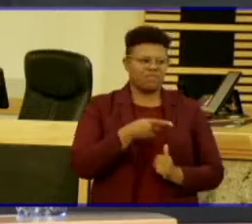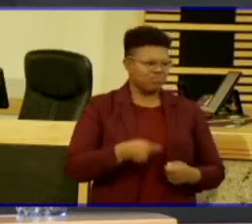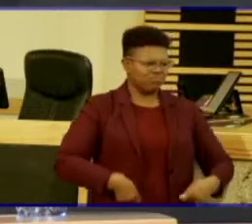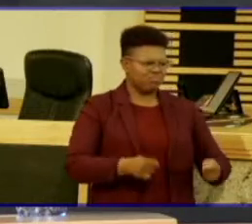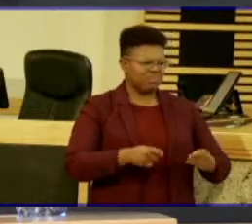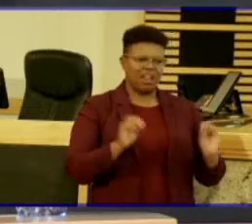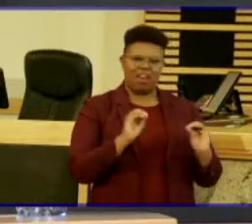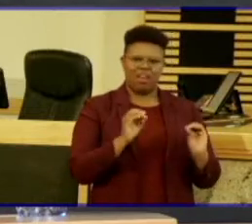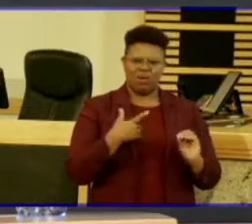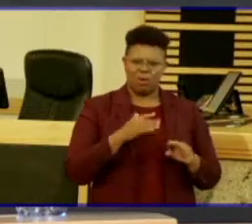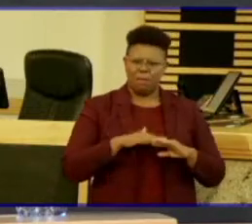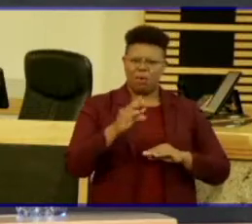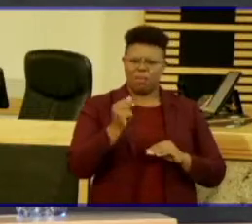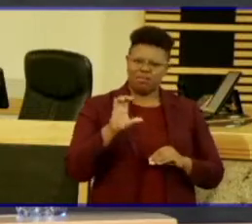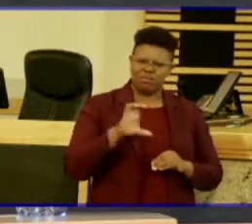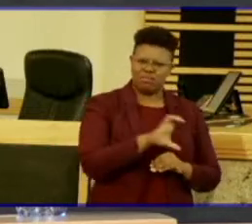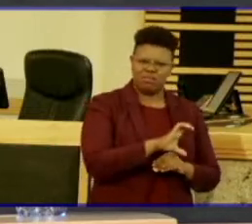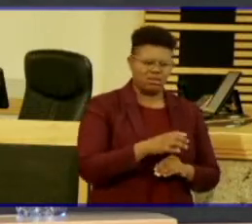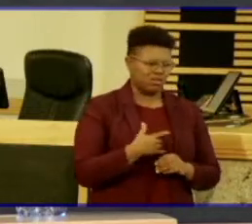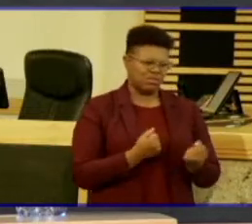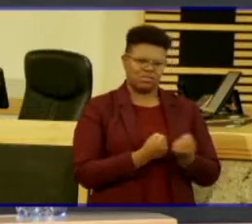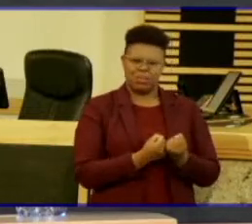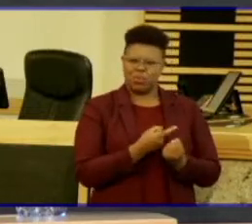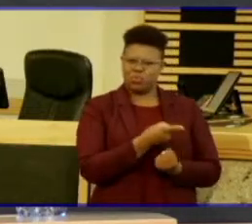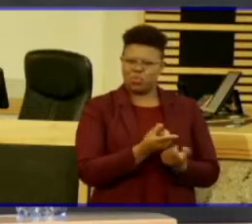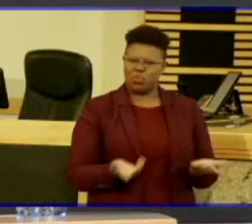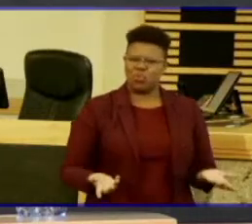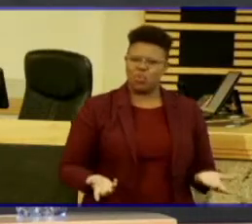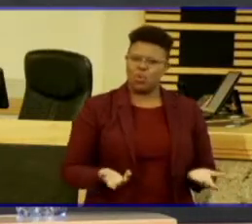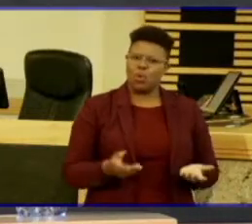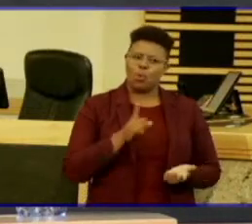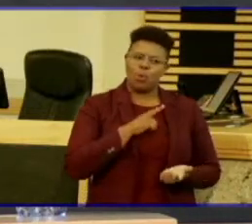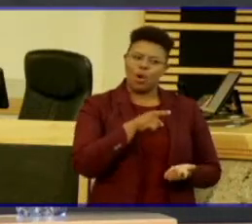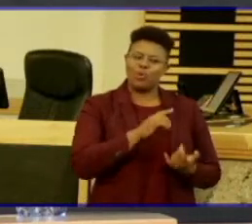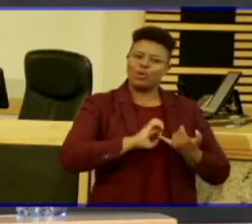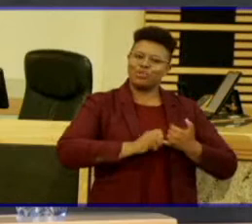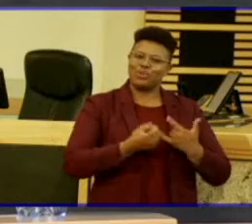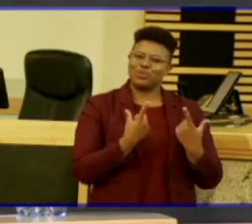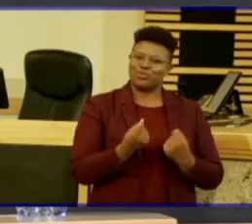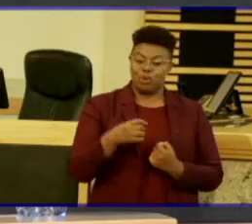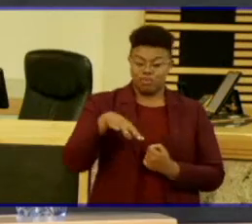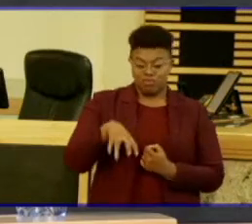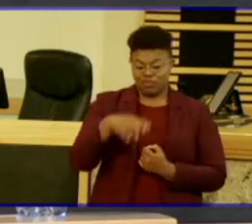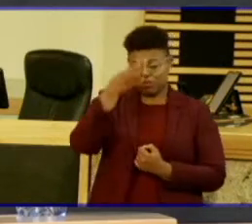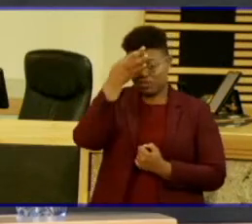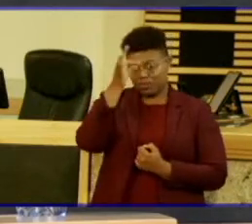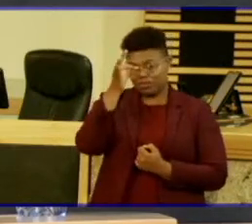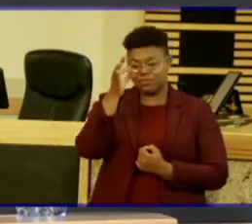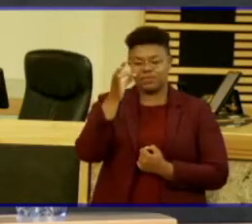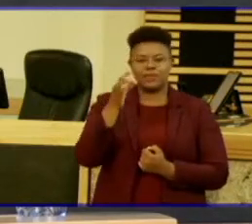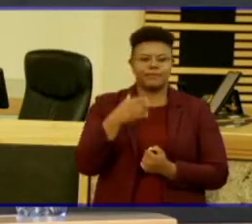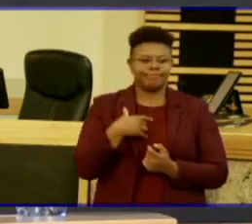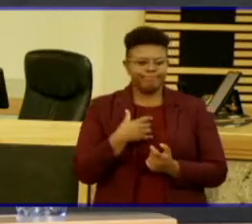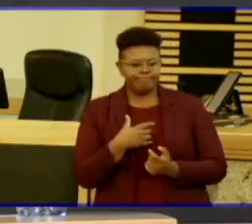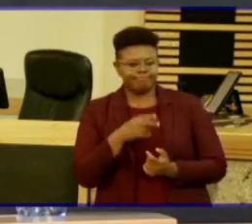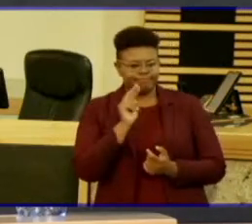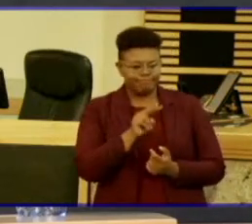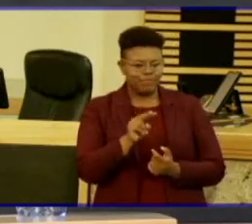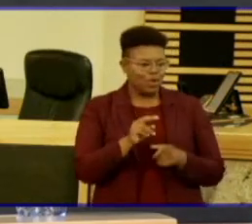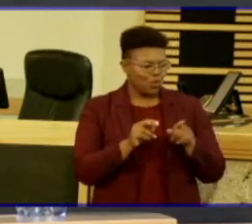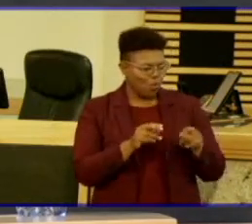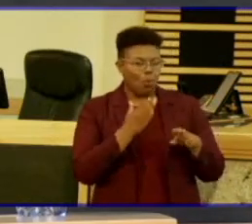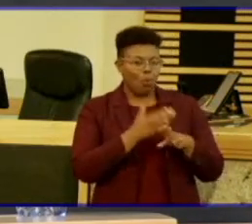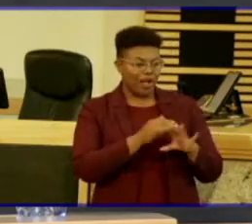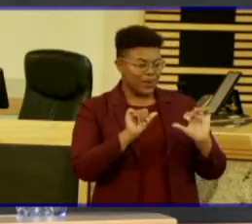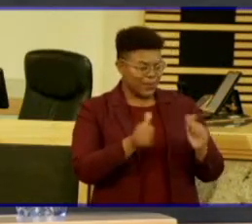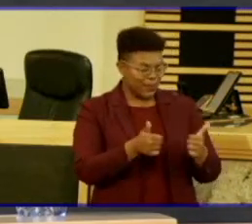more money? Why do we have to support you? Because all what we are trying to do as the provincial government is to actually complement the work that you're